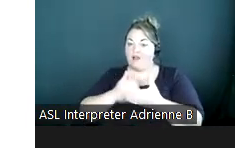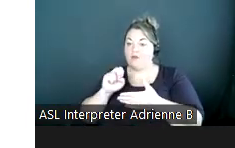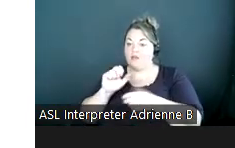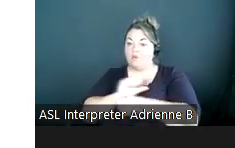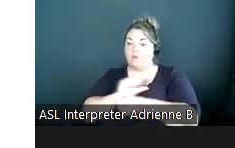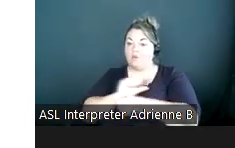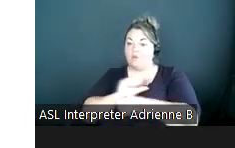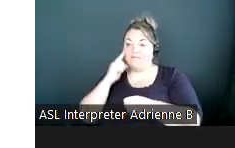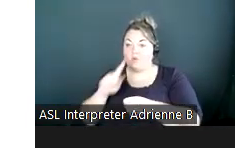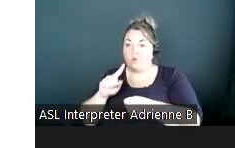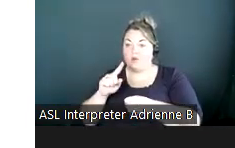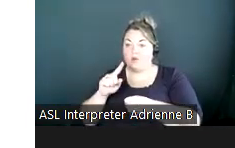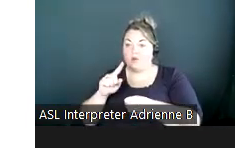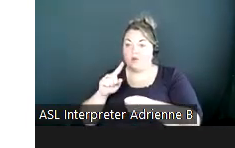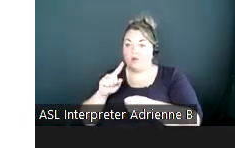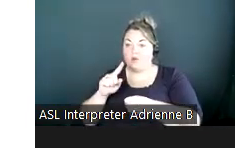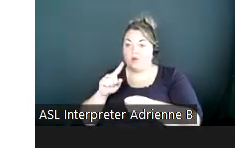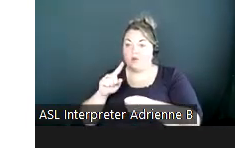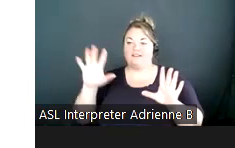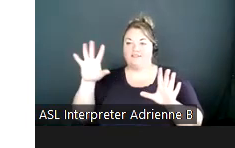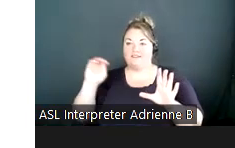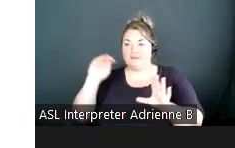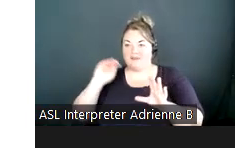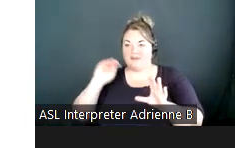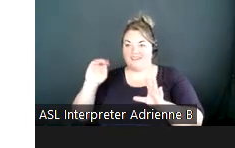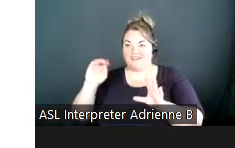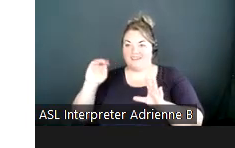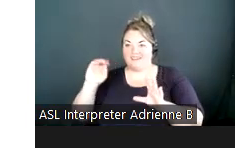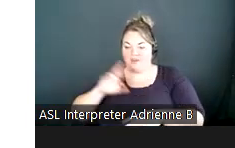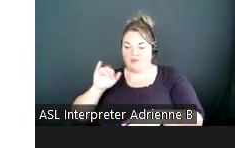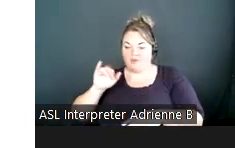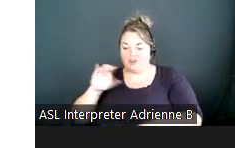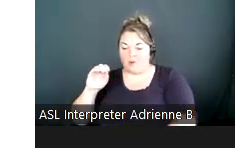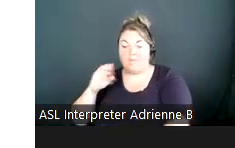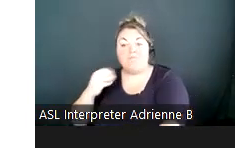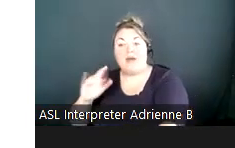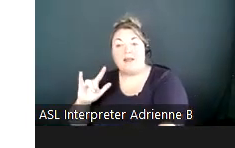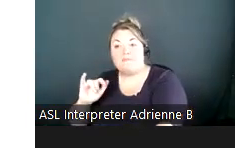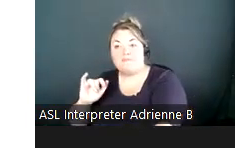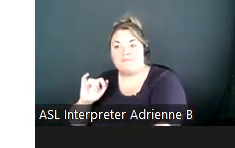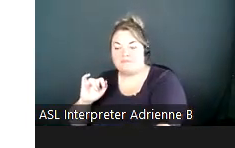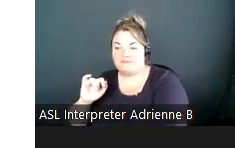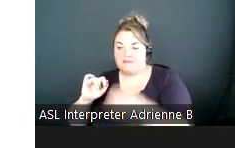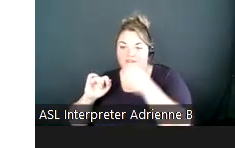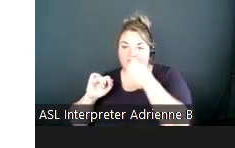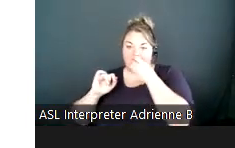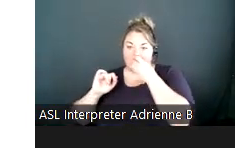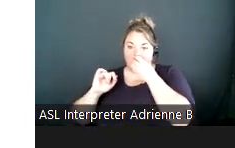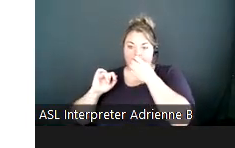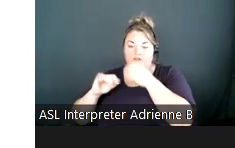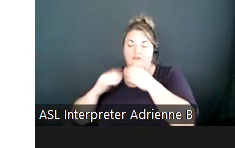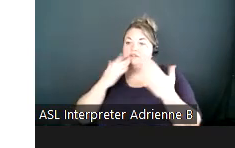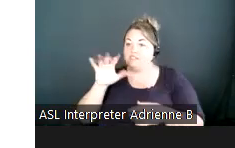of the infamous 50% staffing ratio rule. Mel. Thank you, Victoria. Hello,